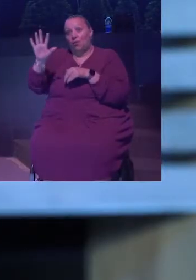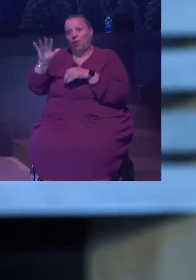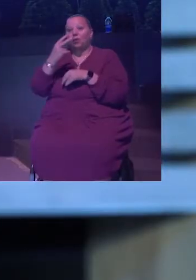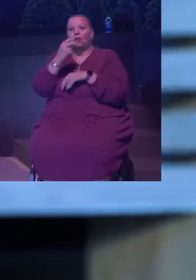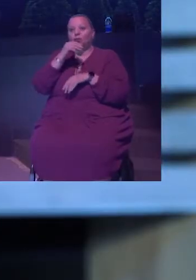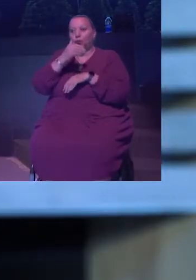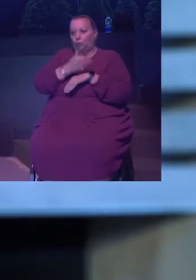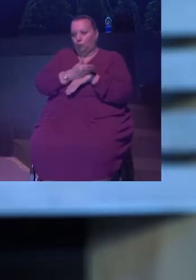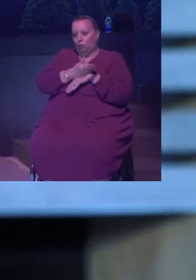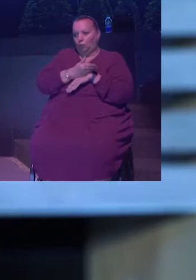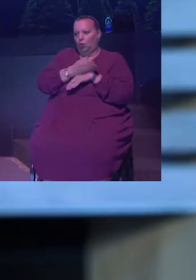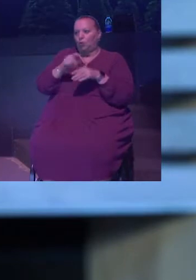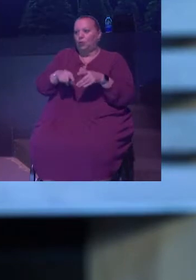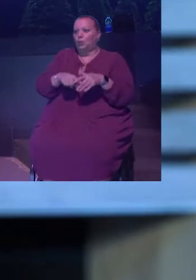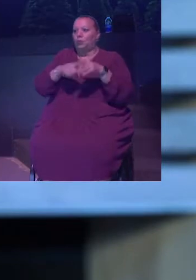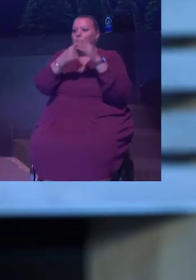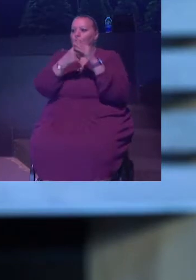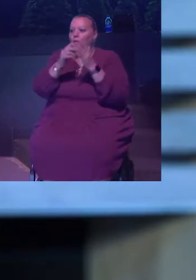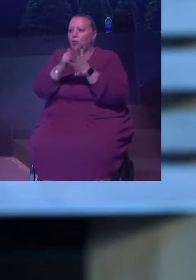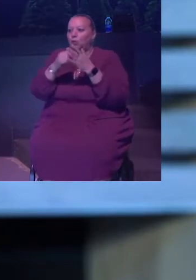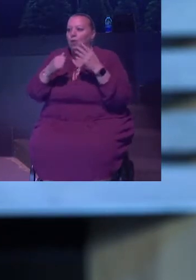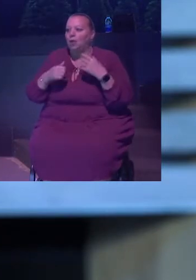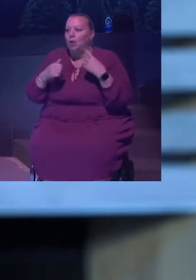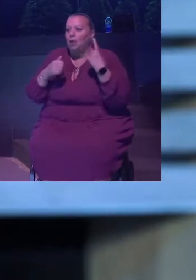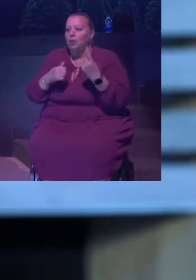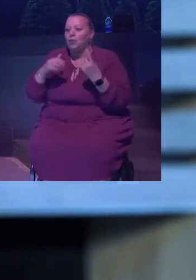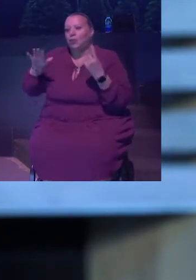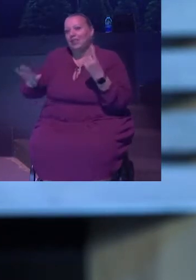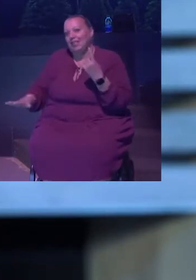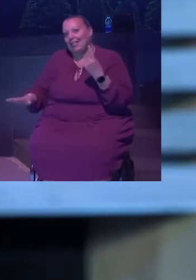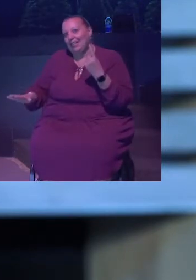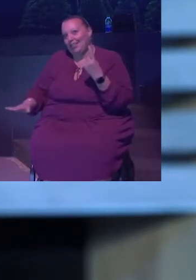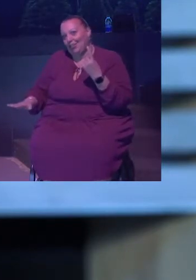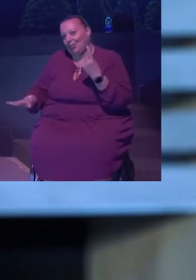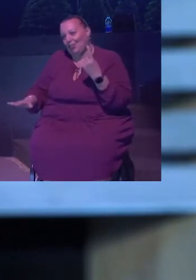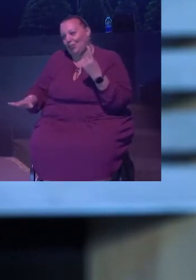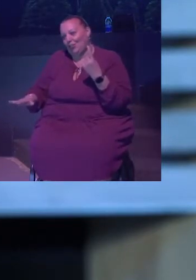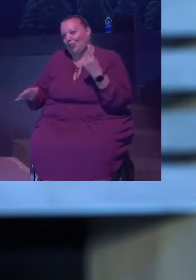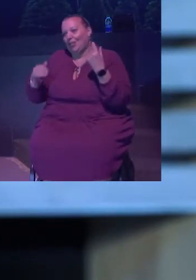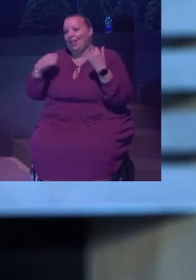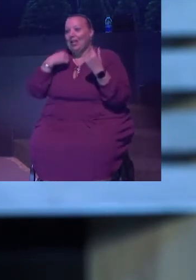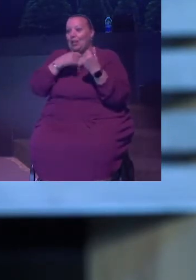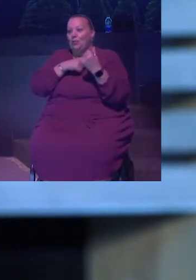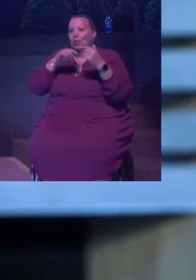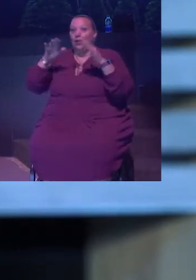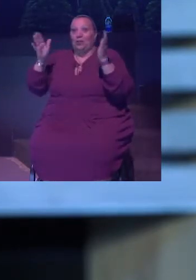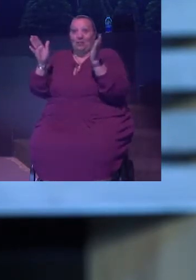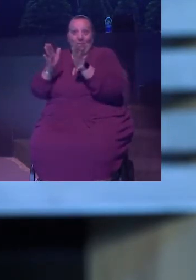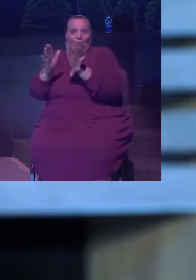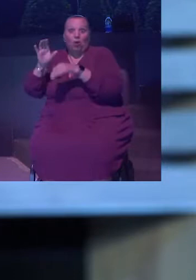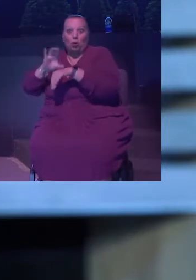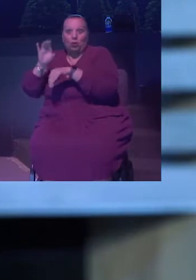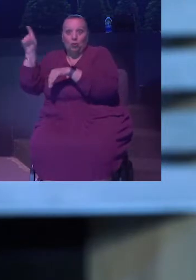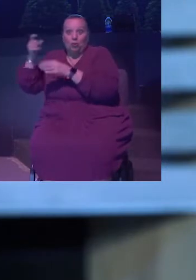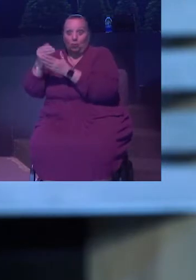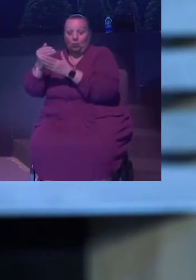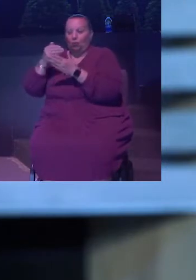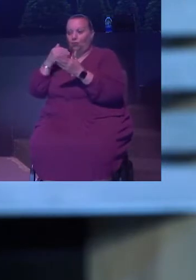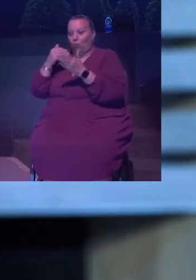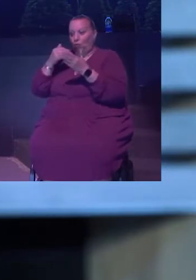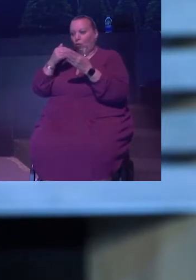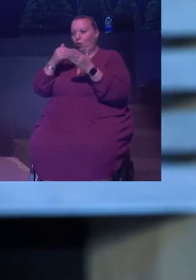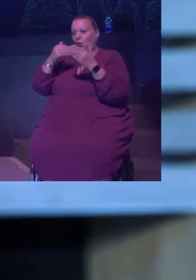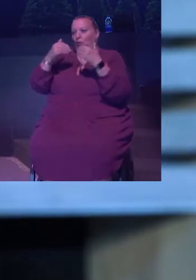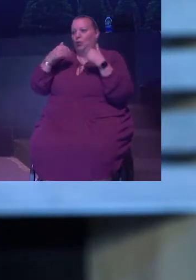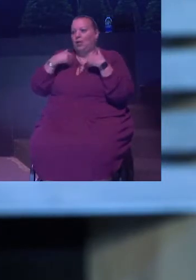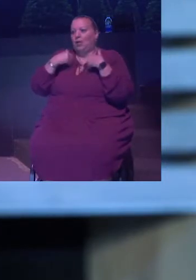daughters. When we started at Community, we had one. She was little, and we were at the little church, matter of fact. It was before we had